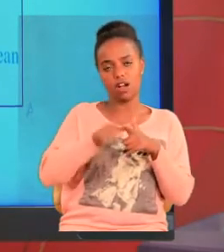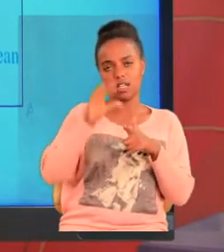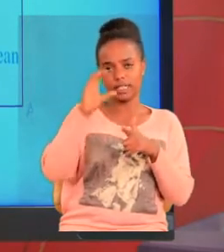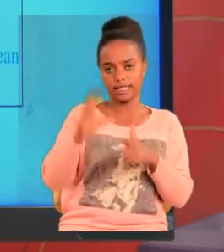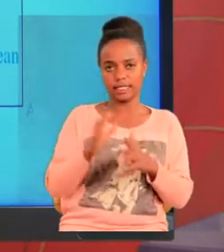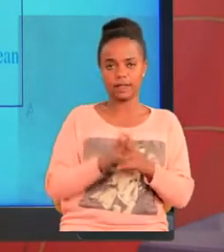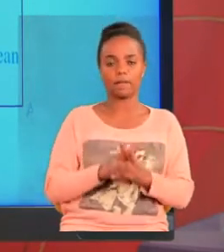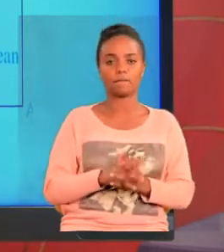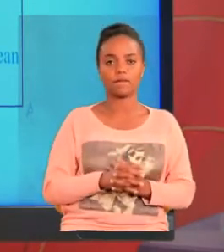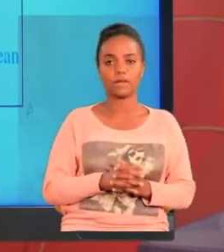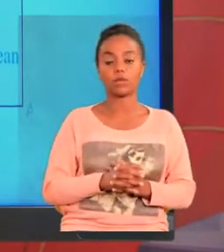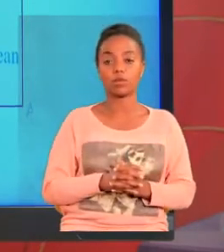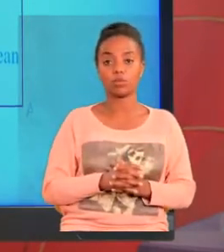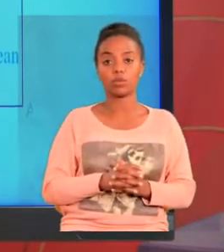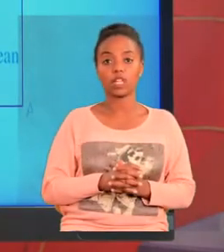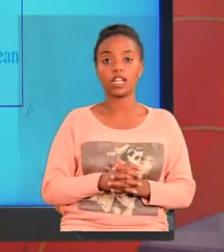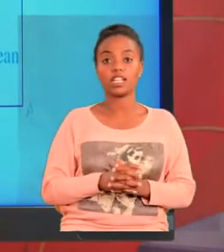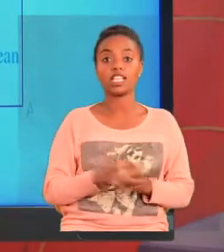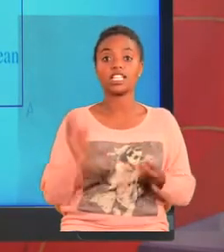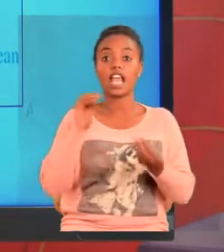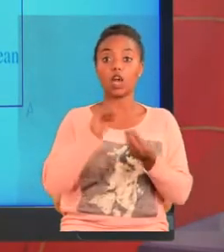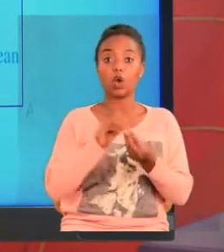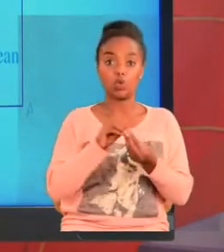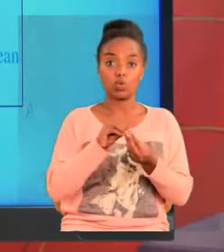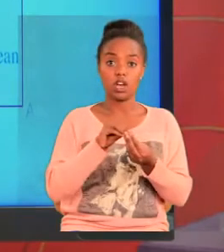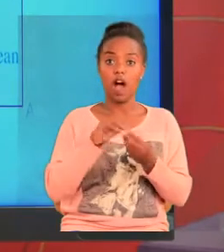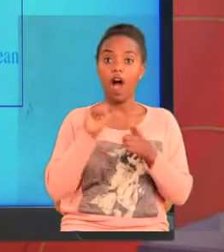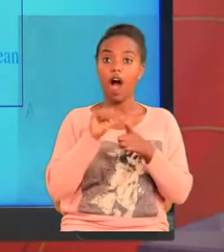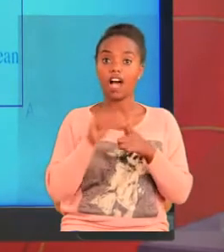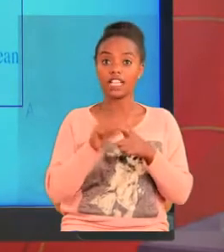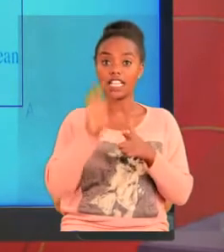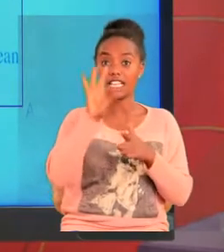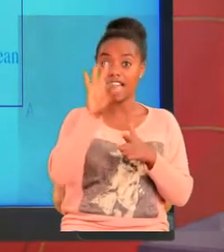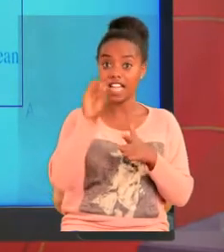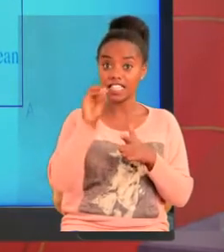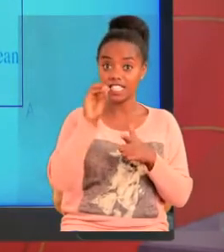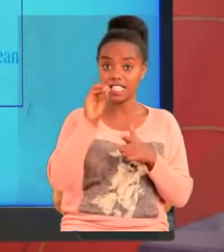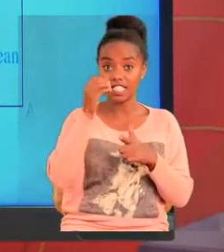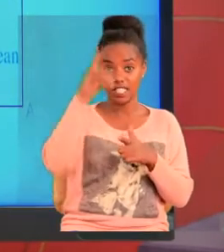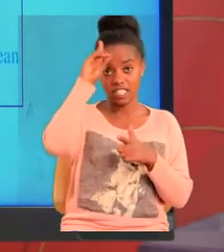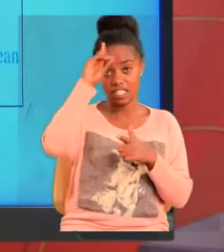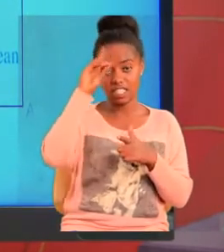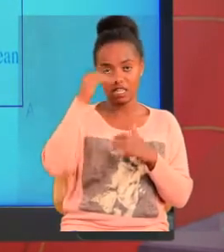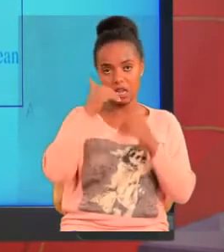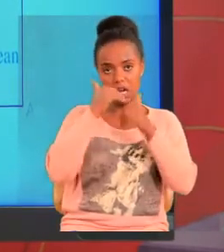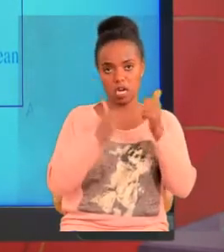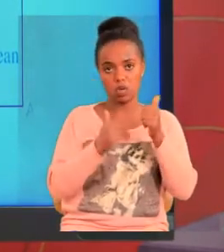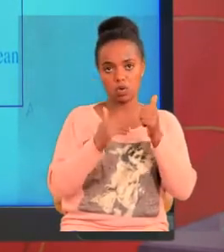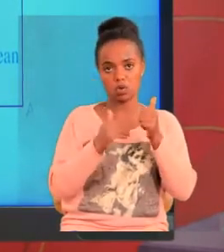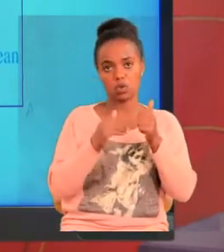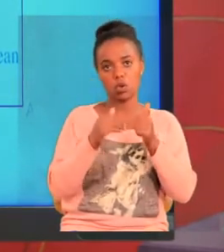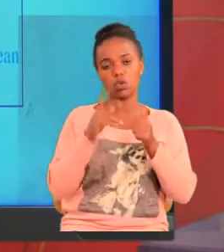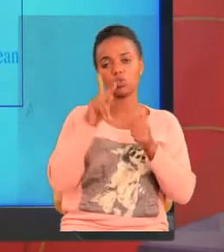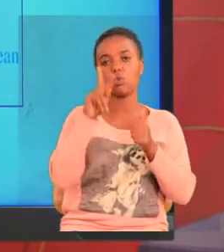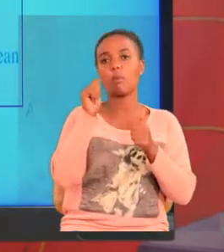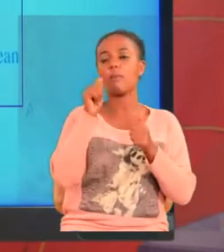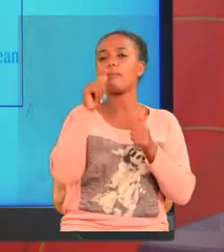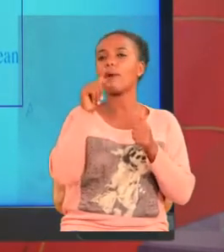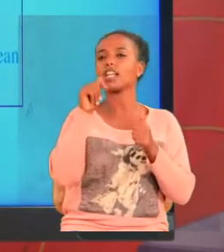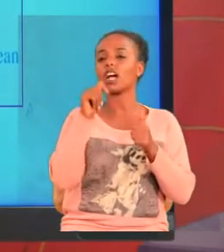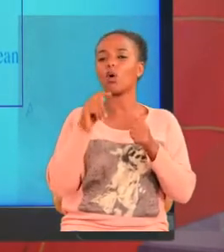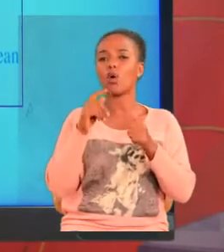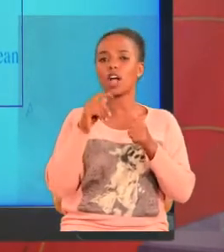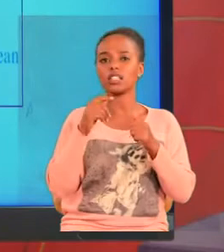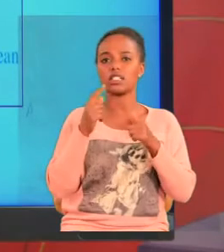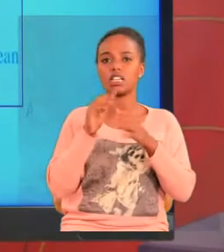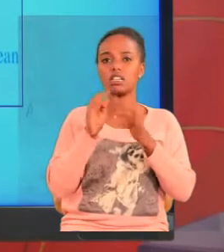So when the include angle, if the include angle is 90 degree, this will be reduced to Pythagoras theorem. If the angle